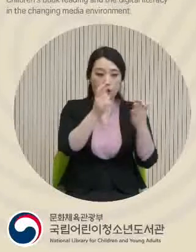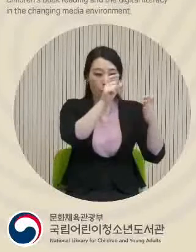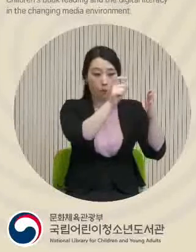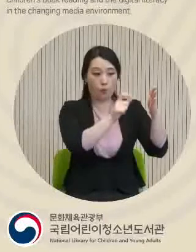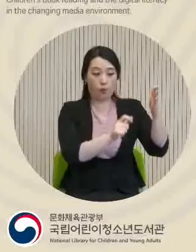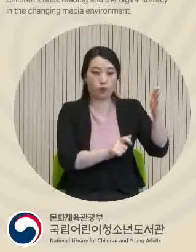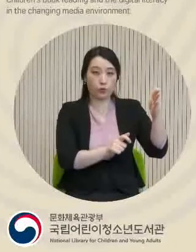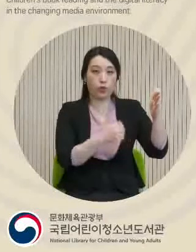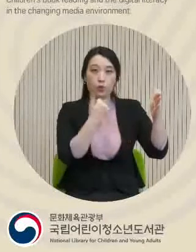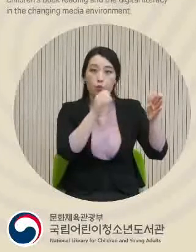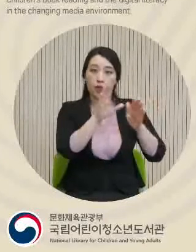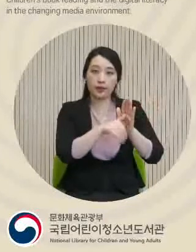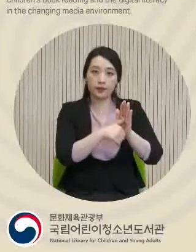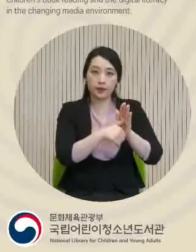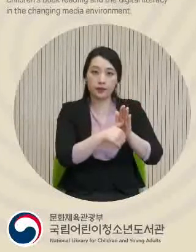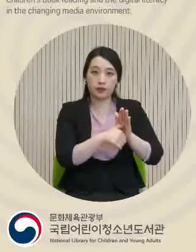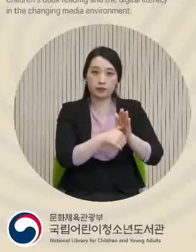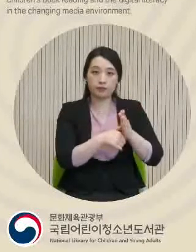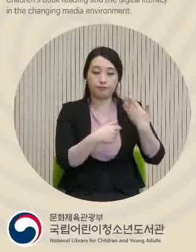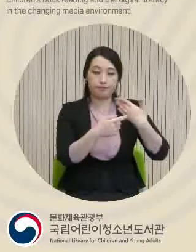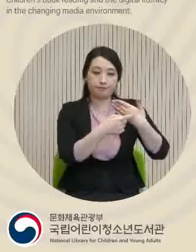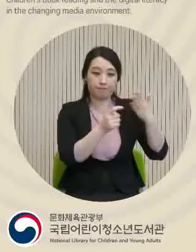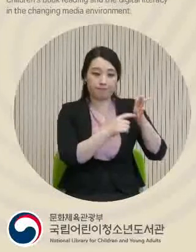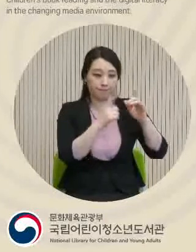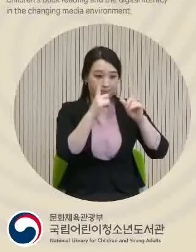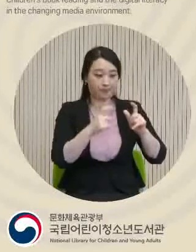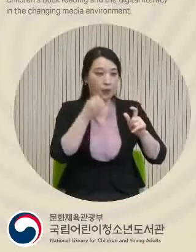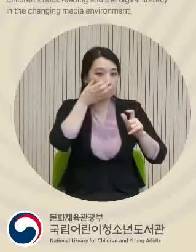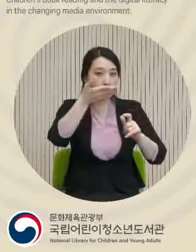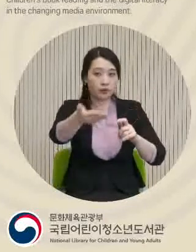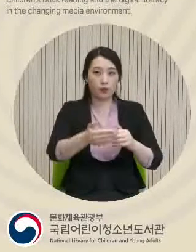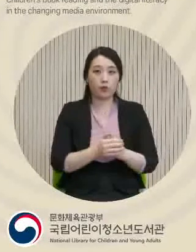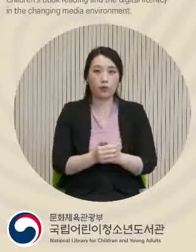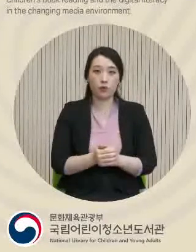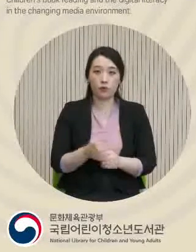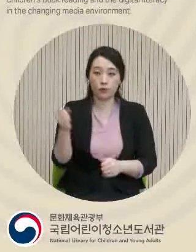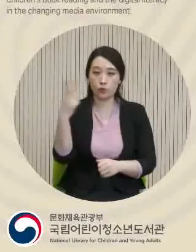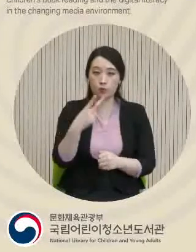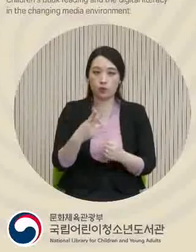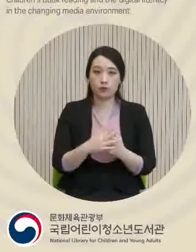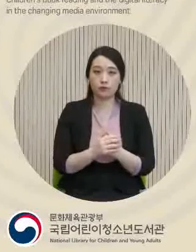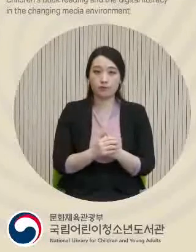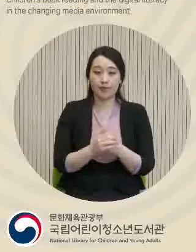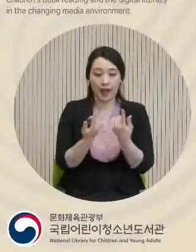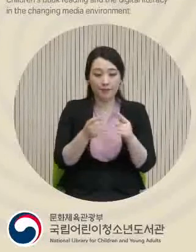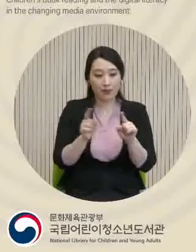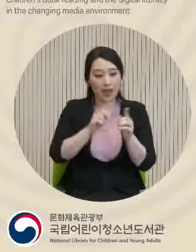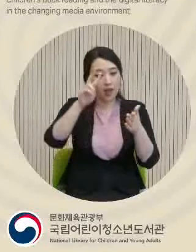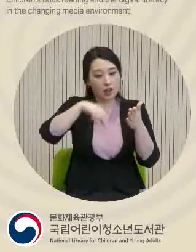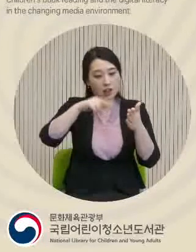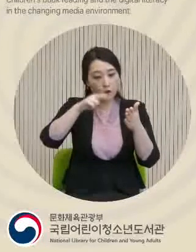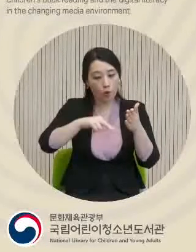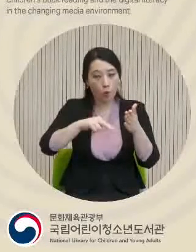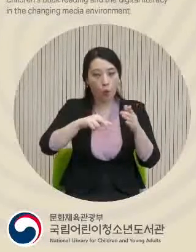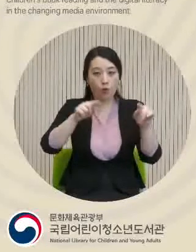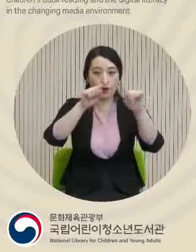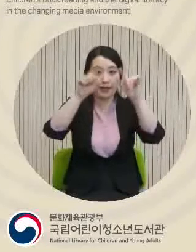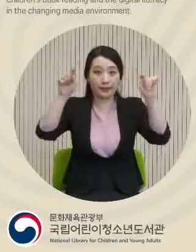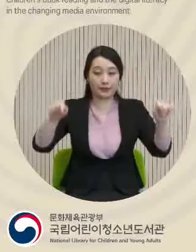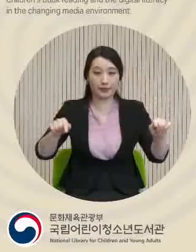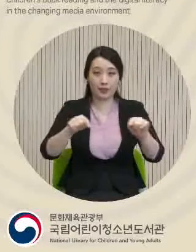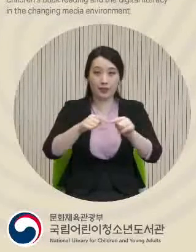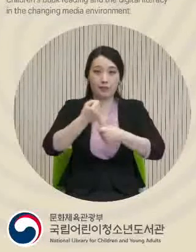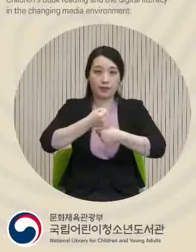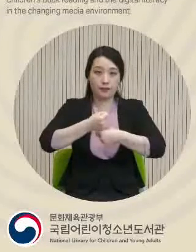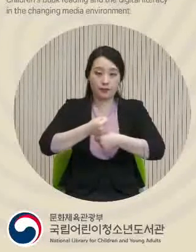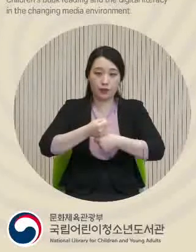introduce a list of the books, and we also show them the source of the book cover.